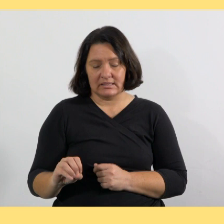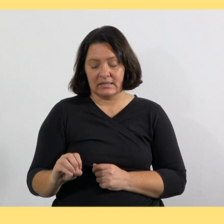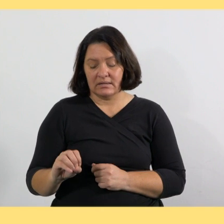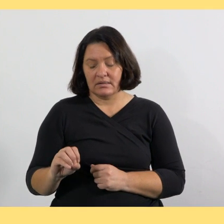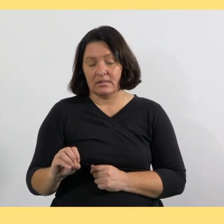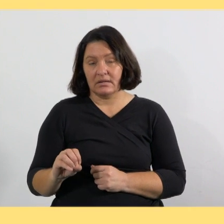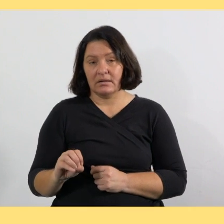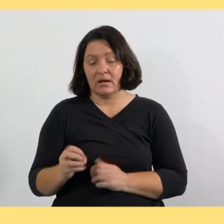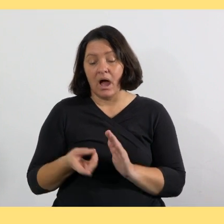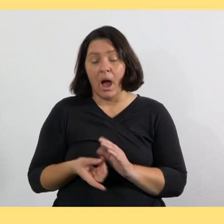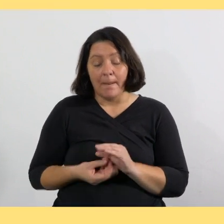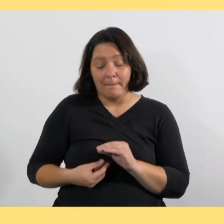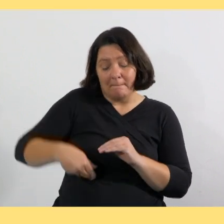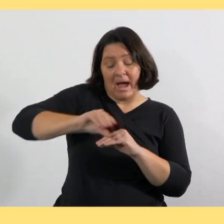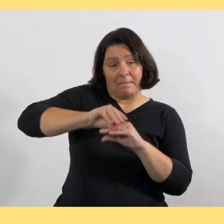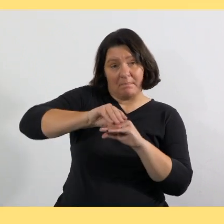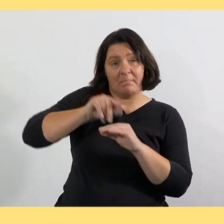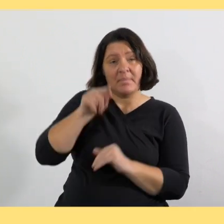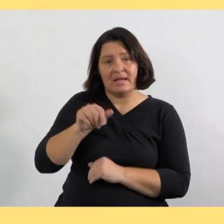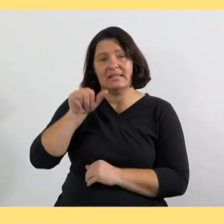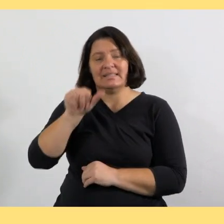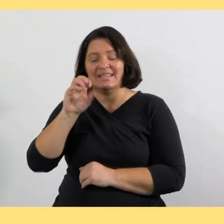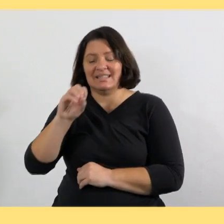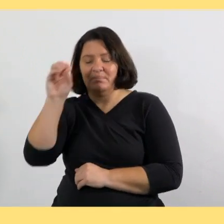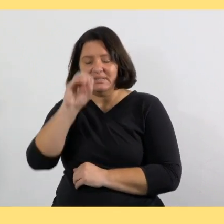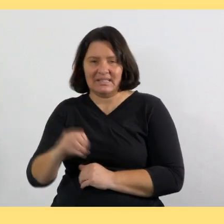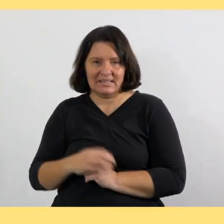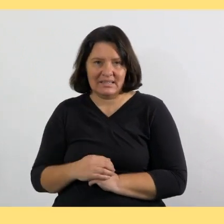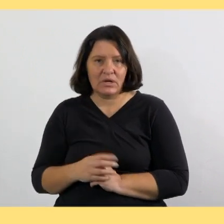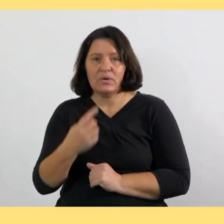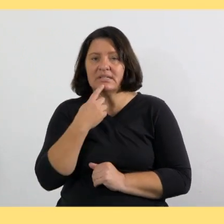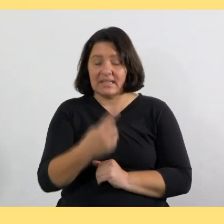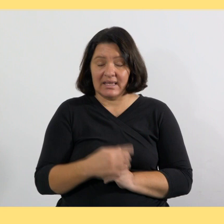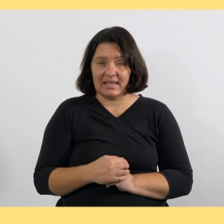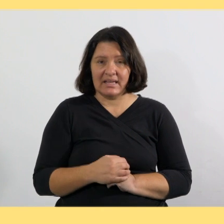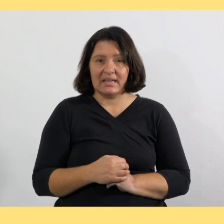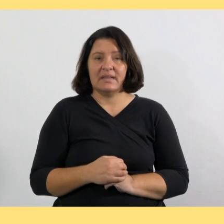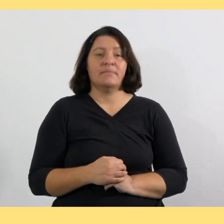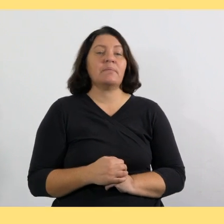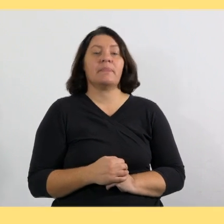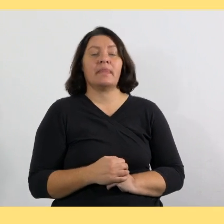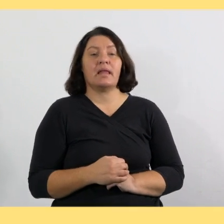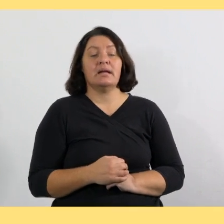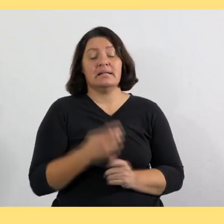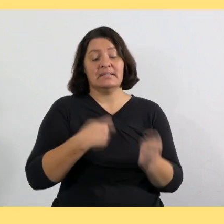at 60%. So come here and say 60%. Therefore, my selling price becomes